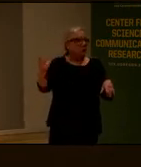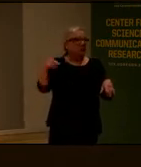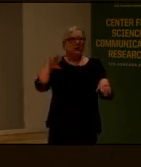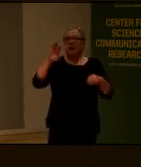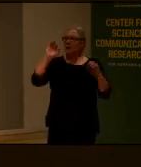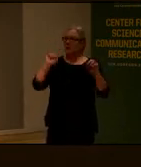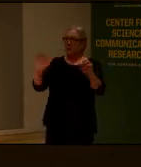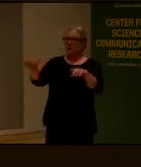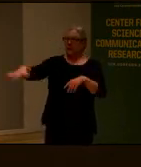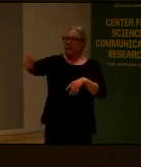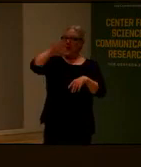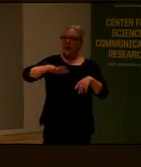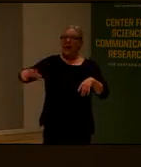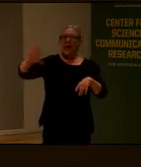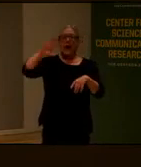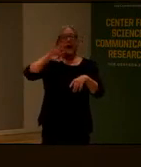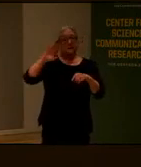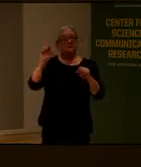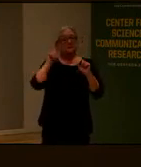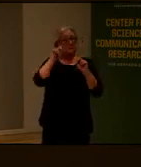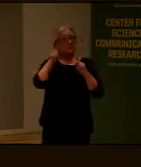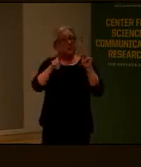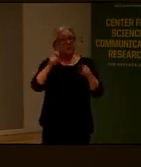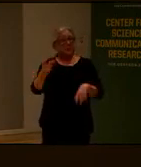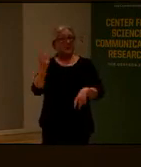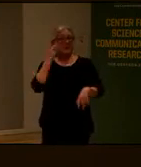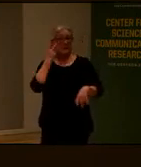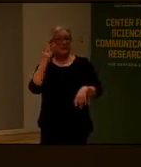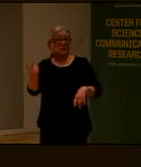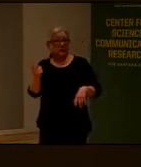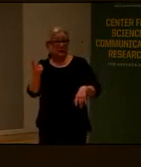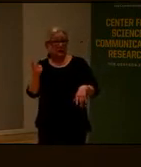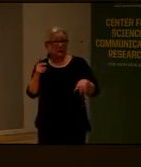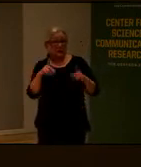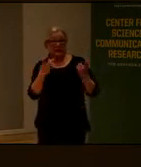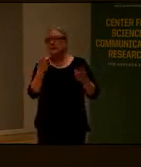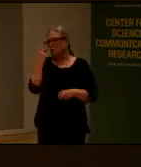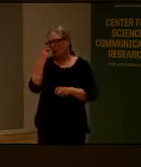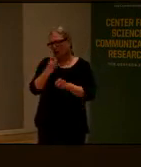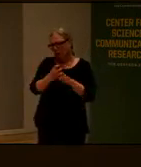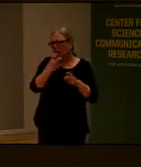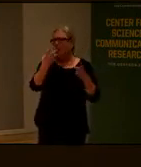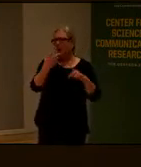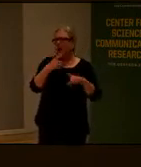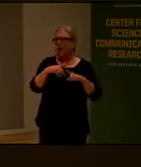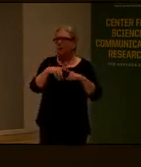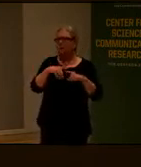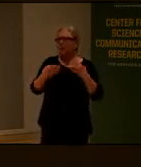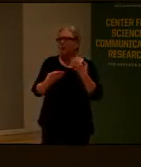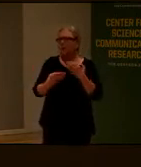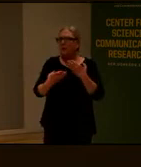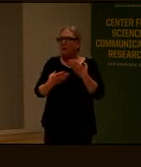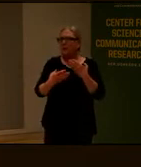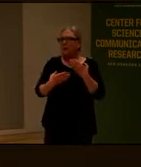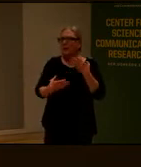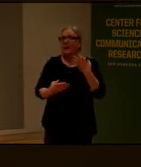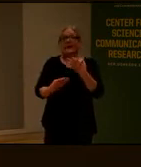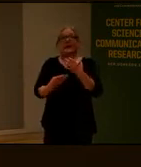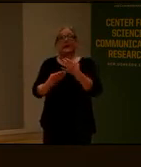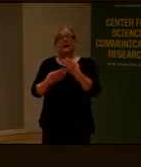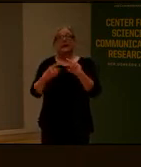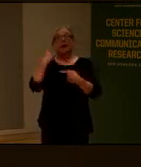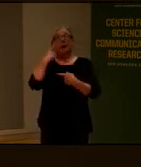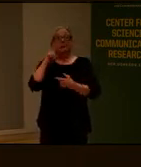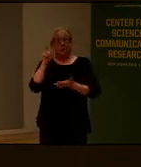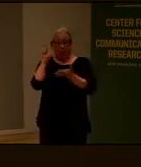think, can, and it happens, it's just extremely hard. It's easier to get in a prison in the United States than a hospital, for a